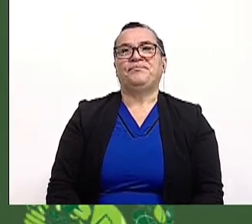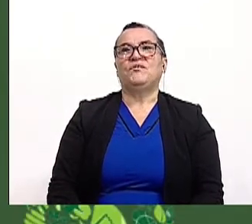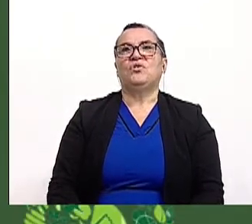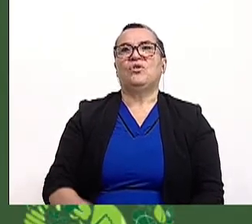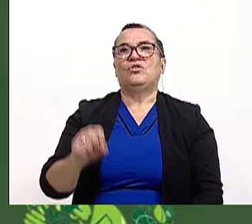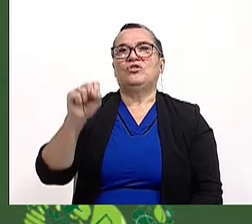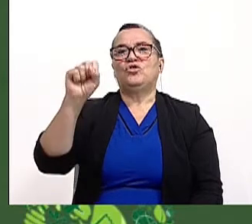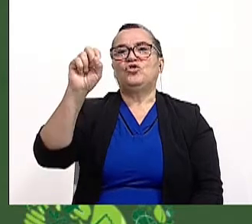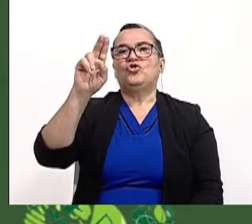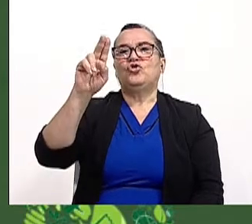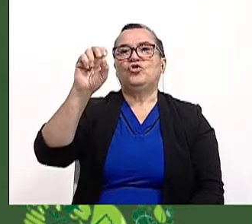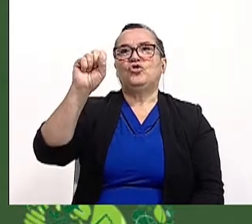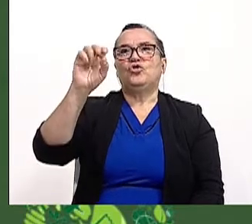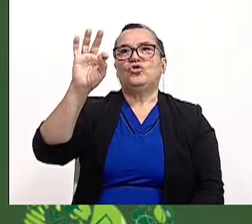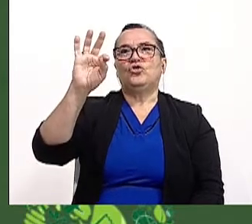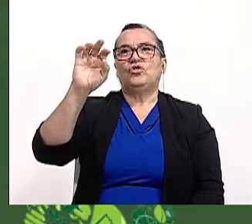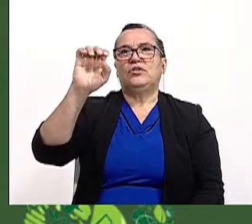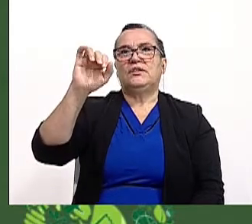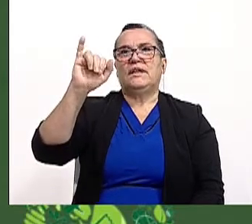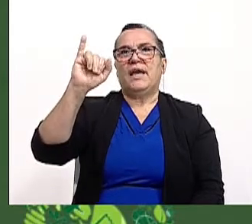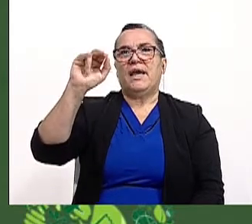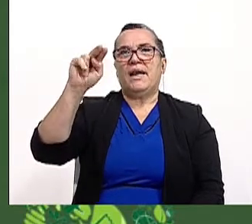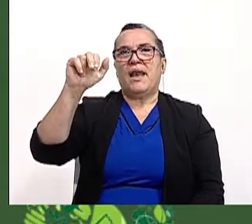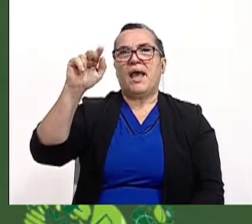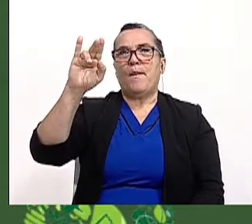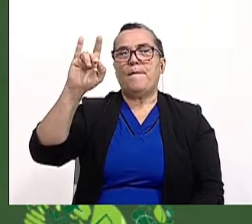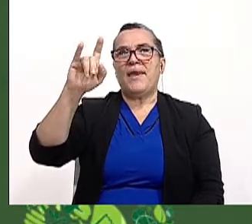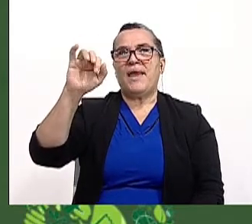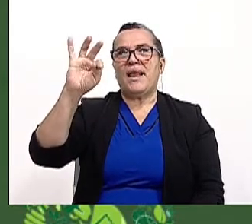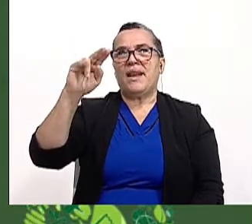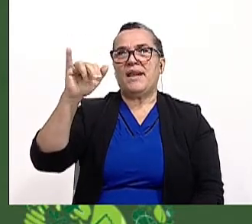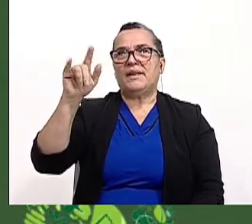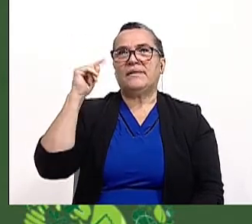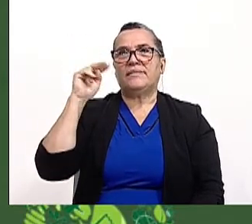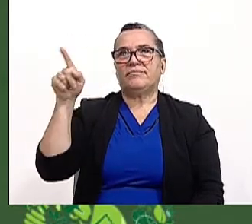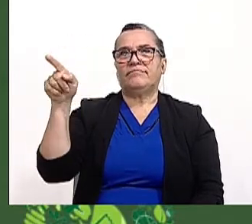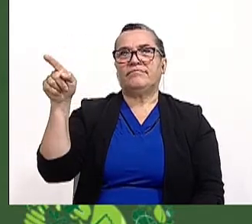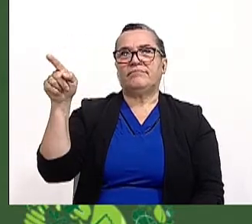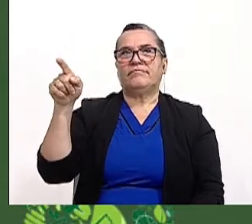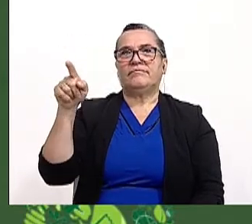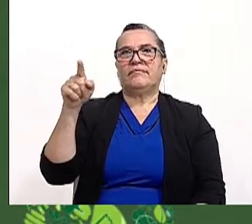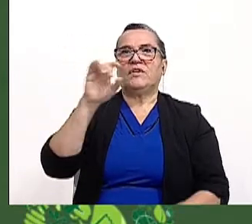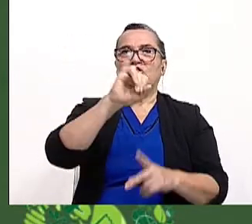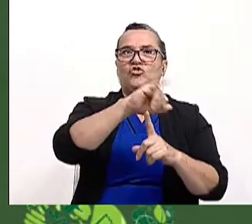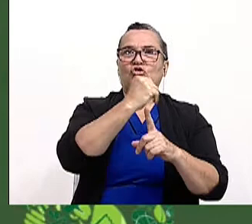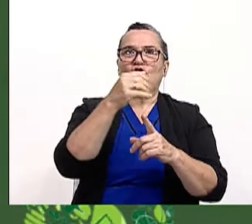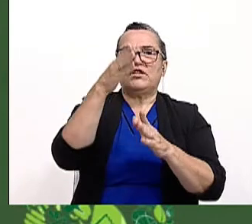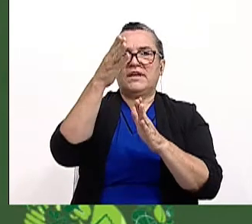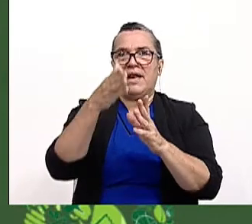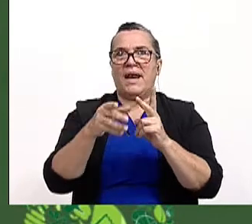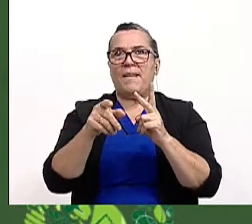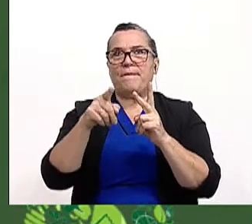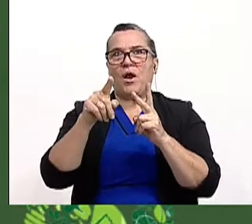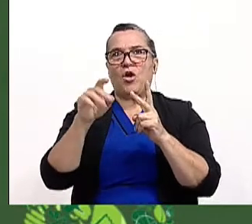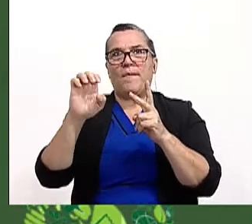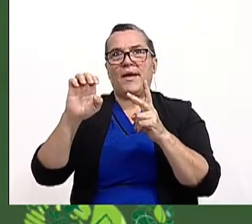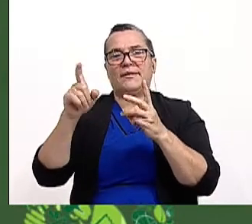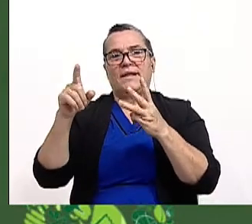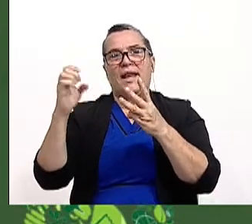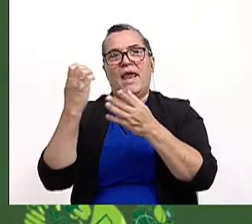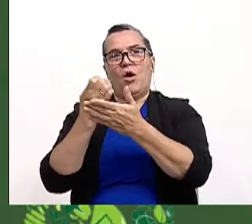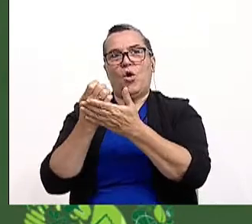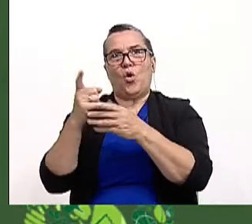Okay, sustainability. Look at that, right? Very good. The social, environmental, and economic. They all